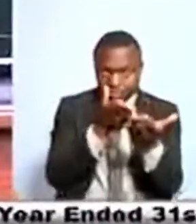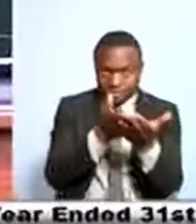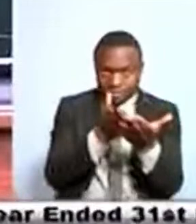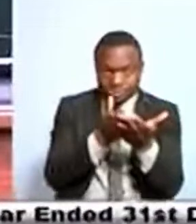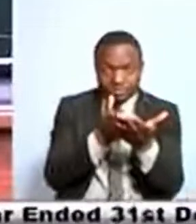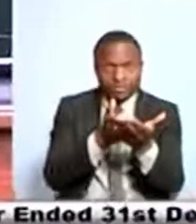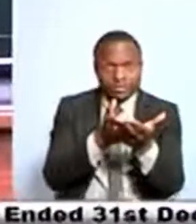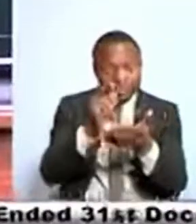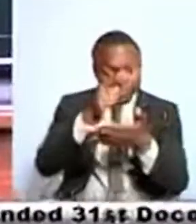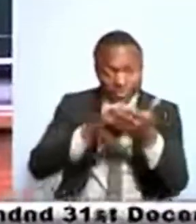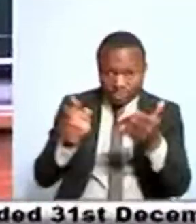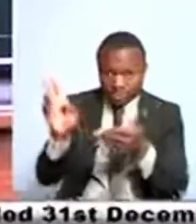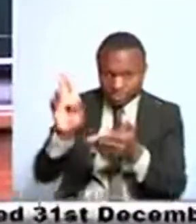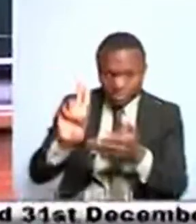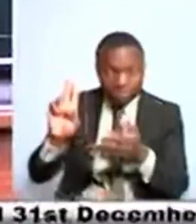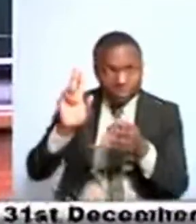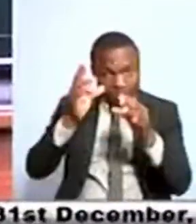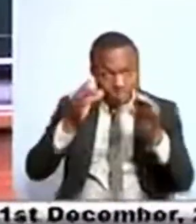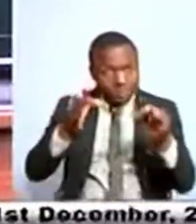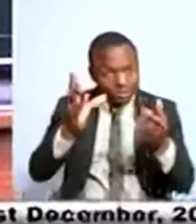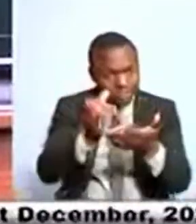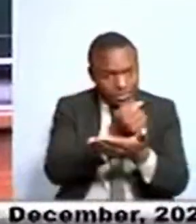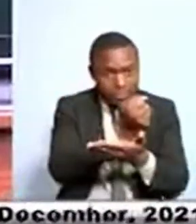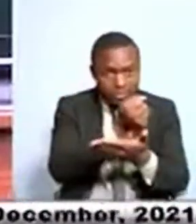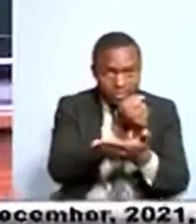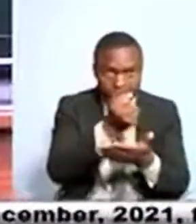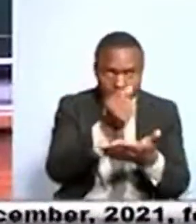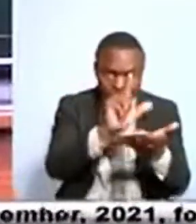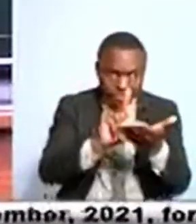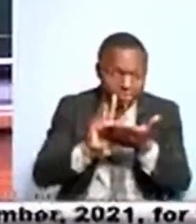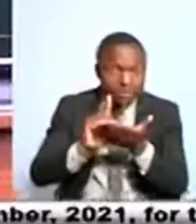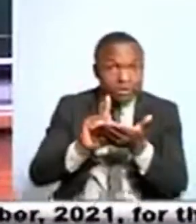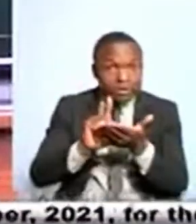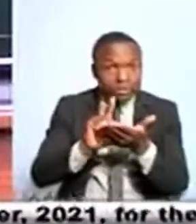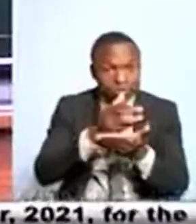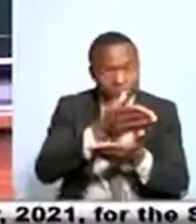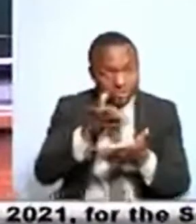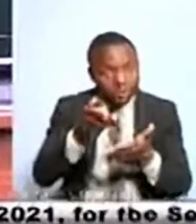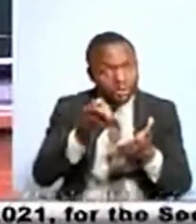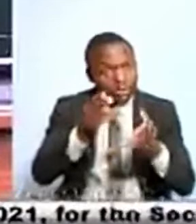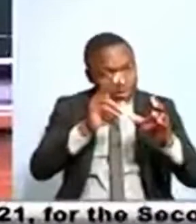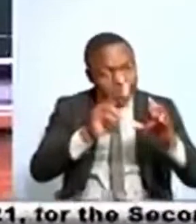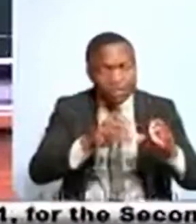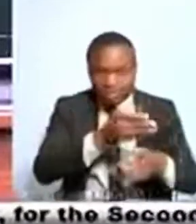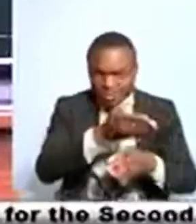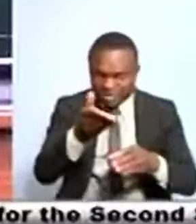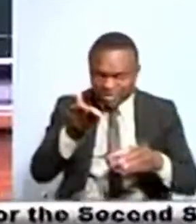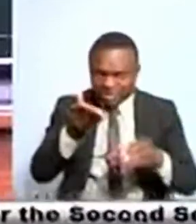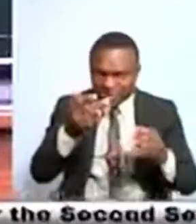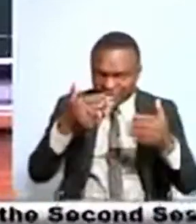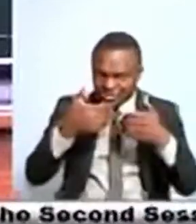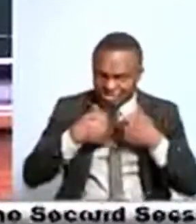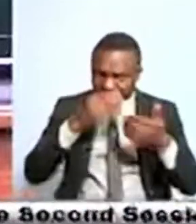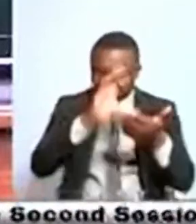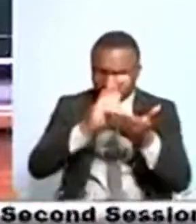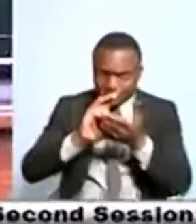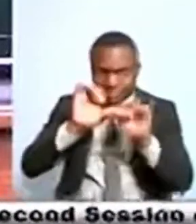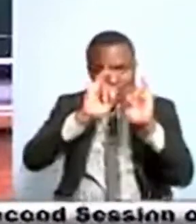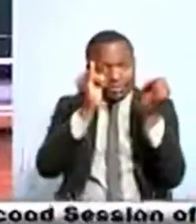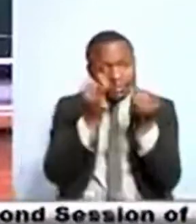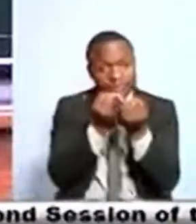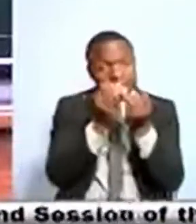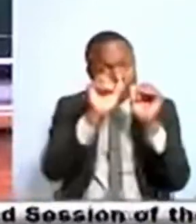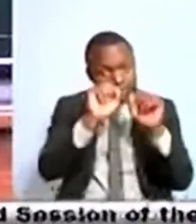whatever that is used to make sure that when you get a loan, you are referenced. Regardless of where you get a loan from, there's a credit bureau that is able to reference